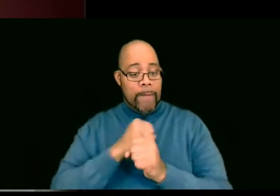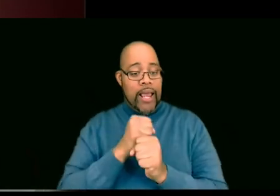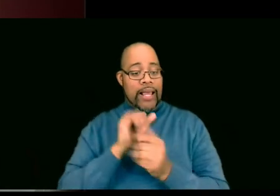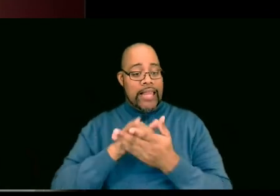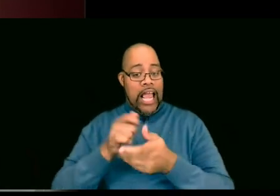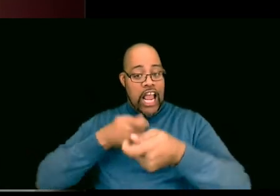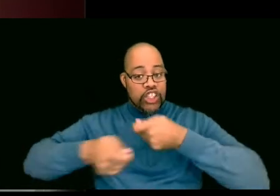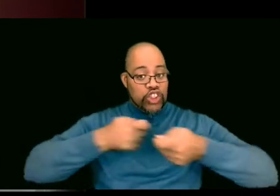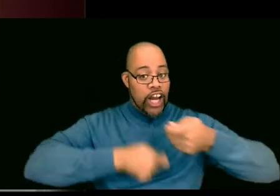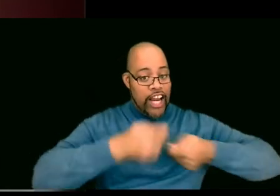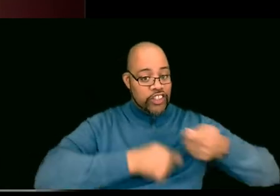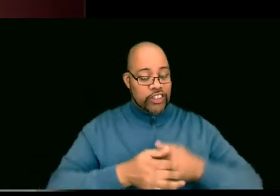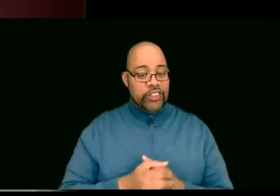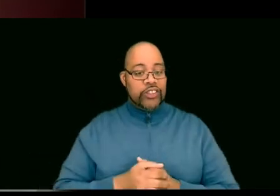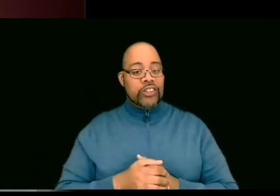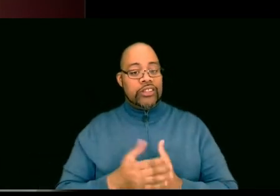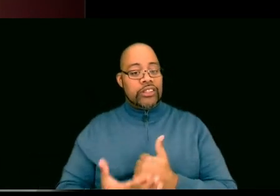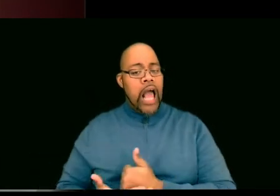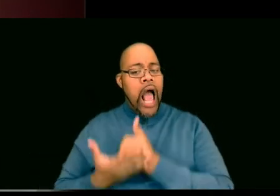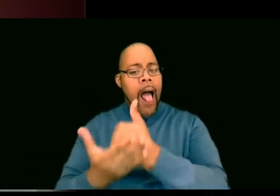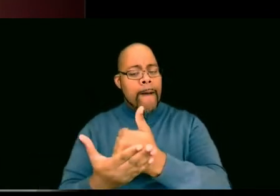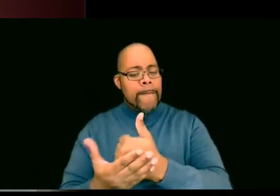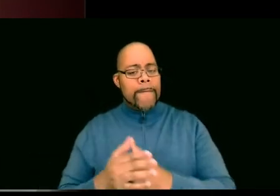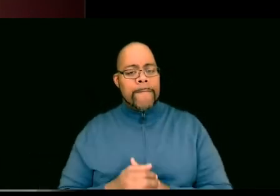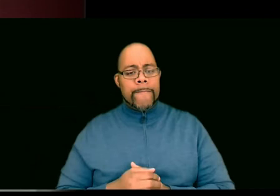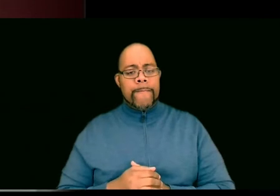in creating an exchange to help